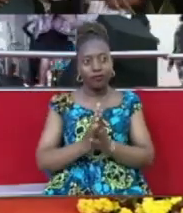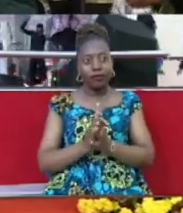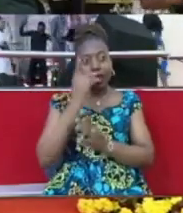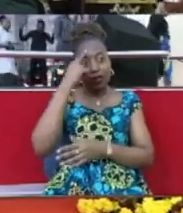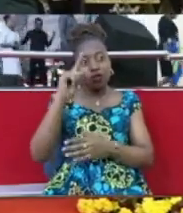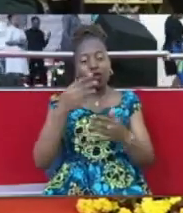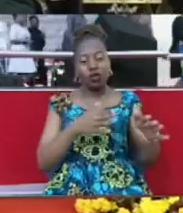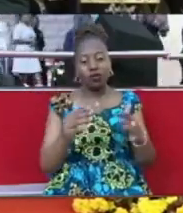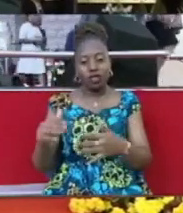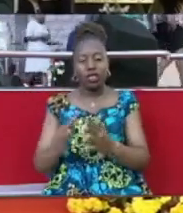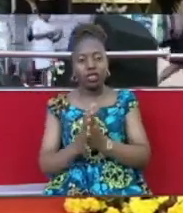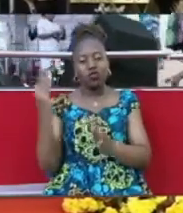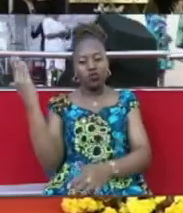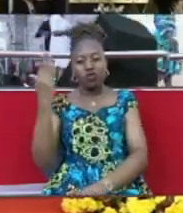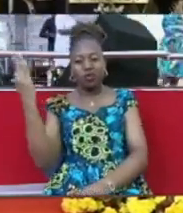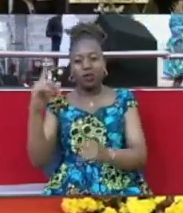for a chance to bring forth His word.